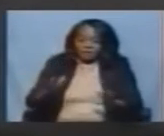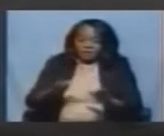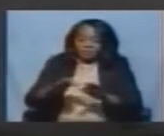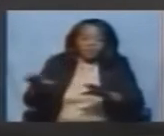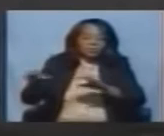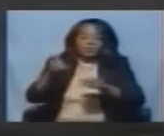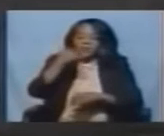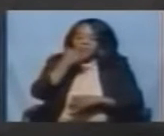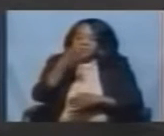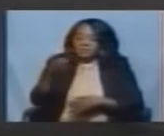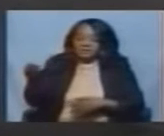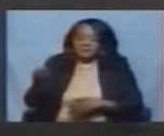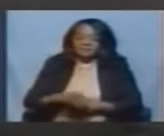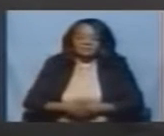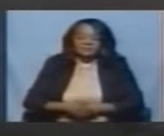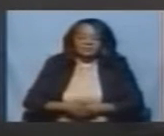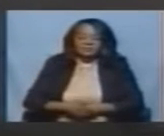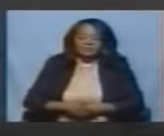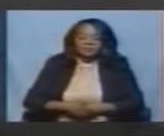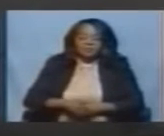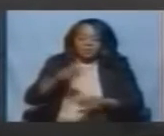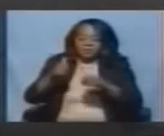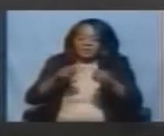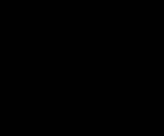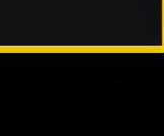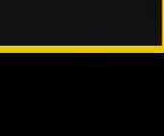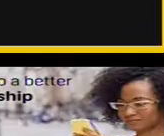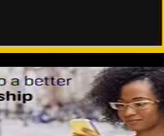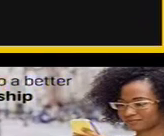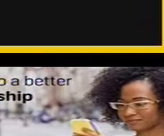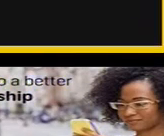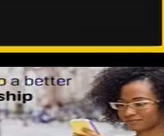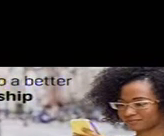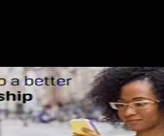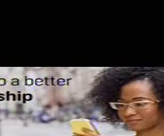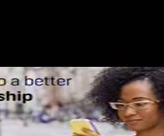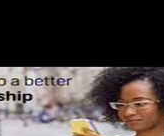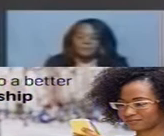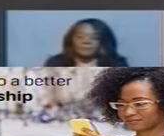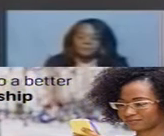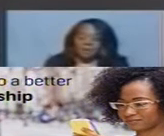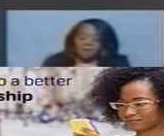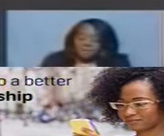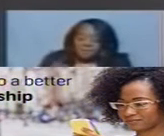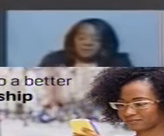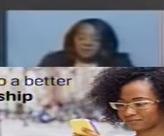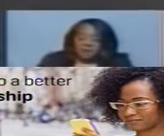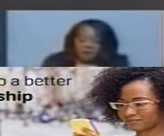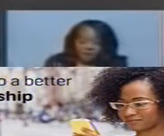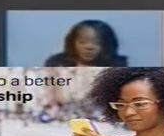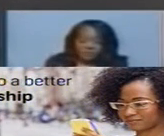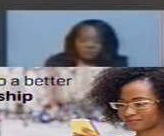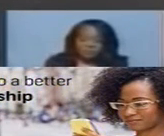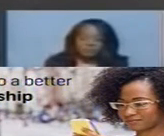things. They're genuinely not aware of what they need to do. You see, we've allowed them to continue doing that. So